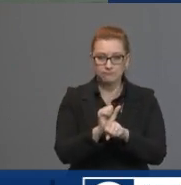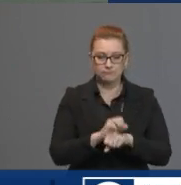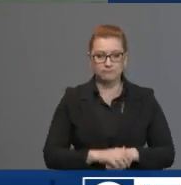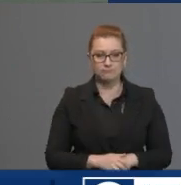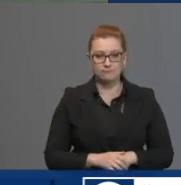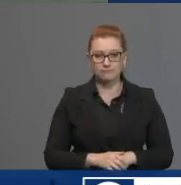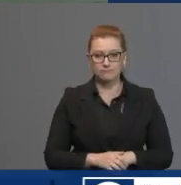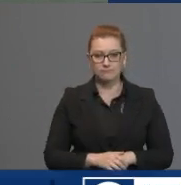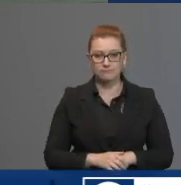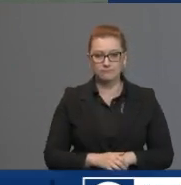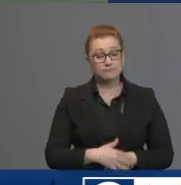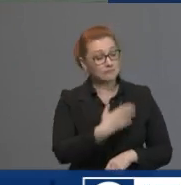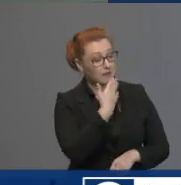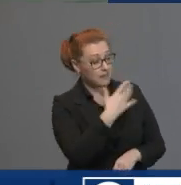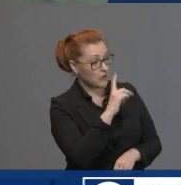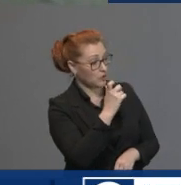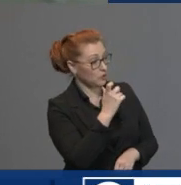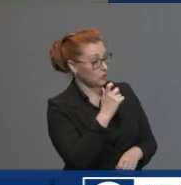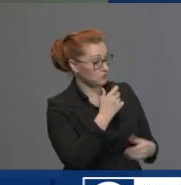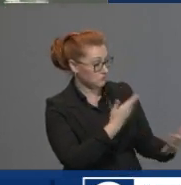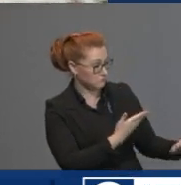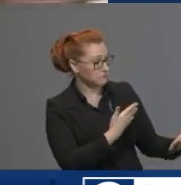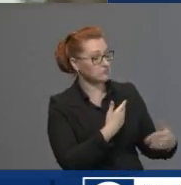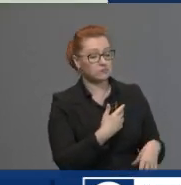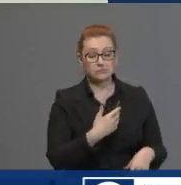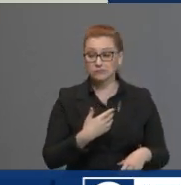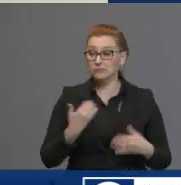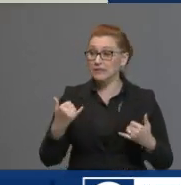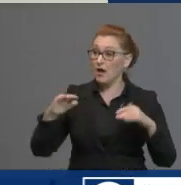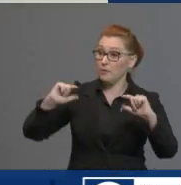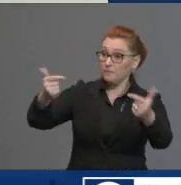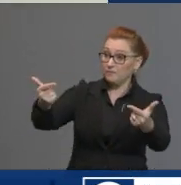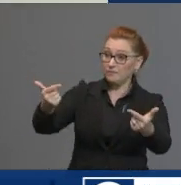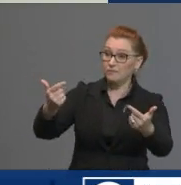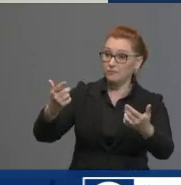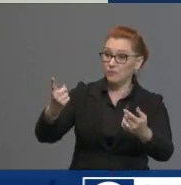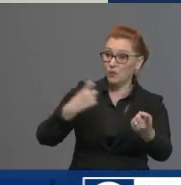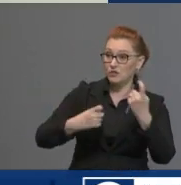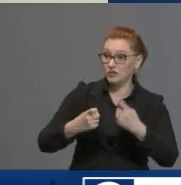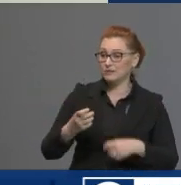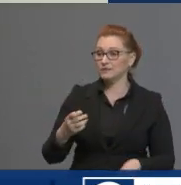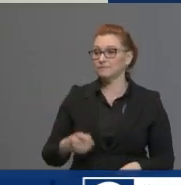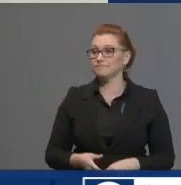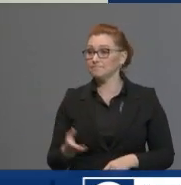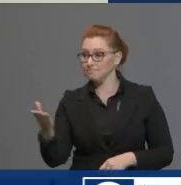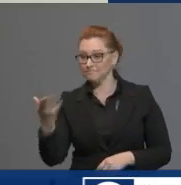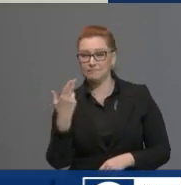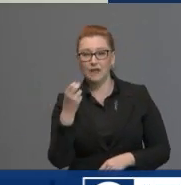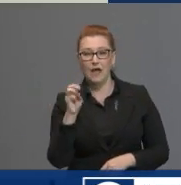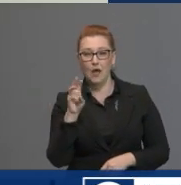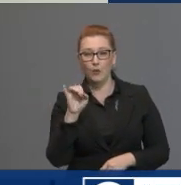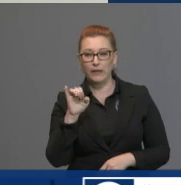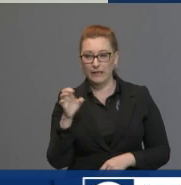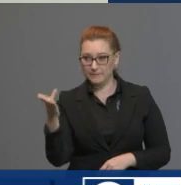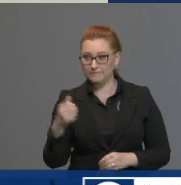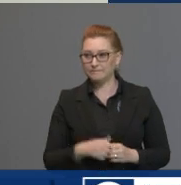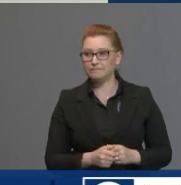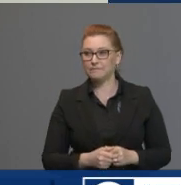COVID-19. Thank you, General McGuire. And with that, we'll open it up for questions. Patrick? Start with Howdy. Hi,